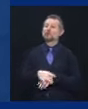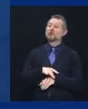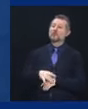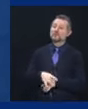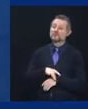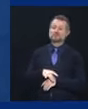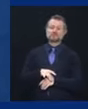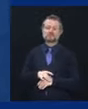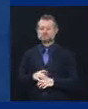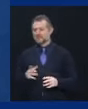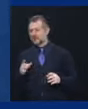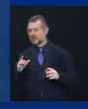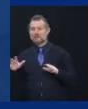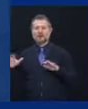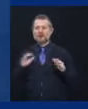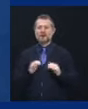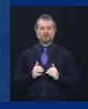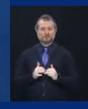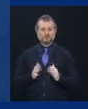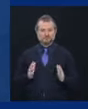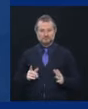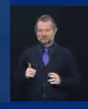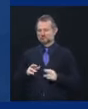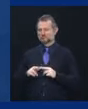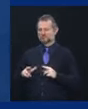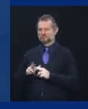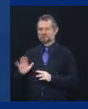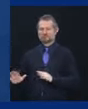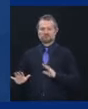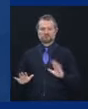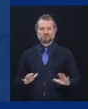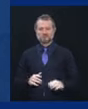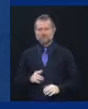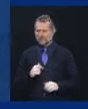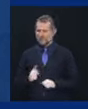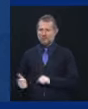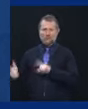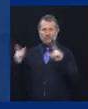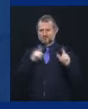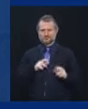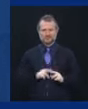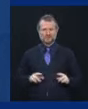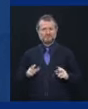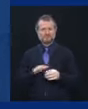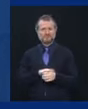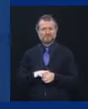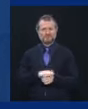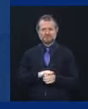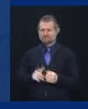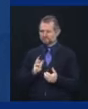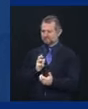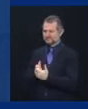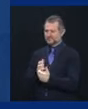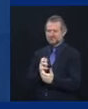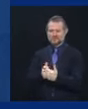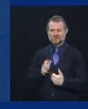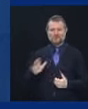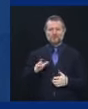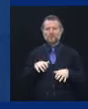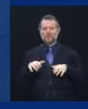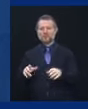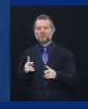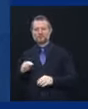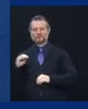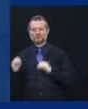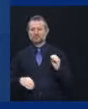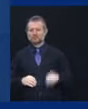allocate? First, geographically by region. Every region gets their population allocation, period. Then